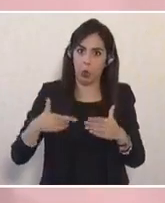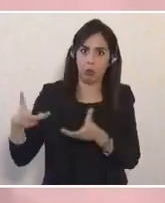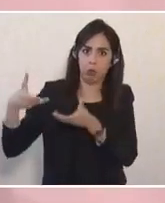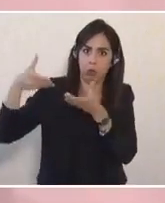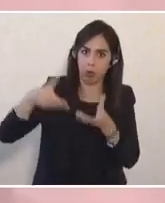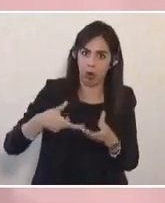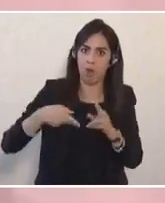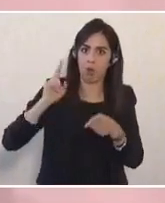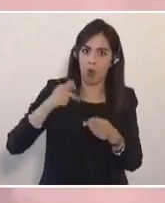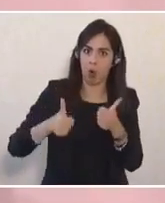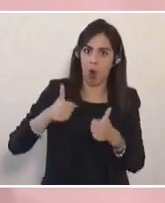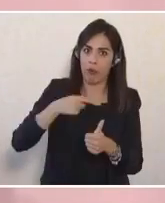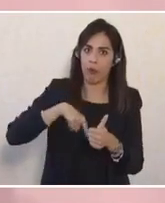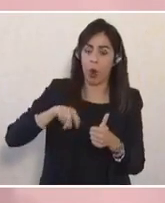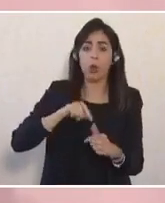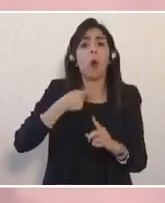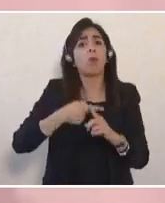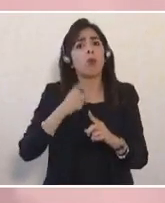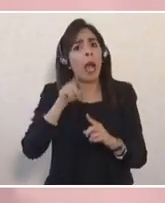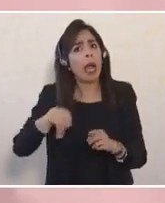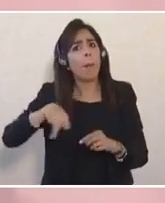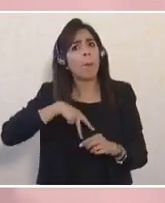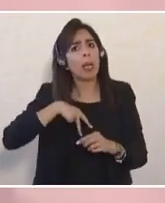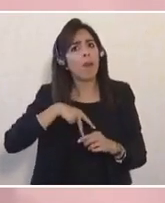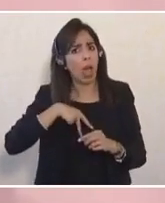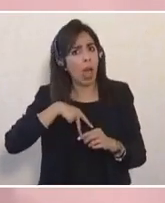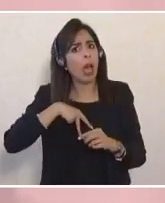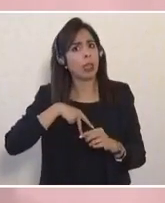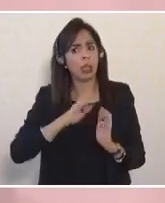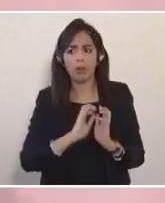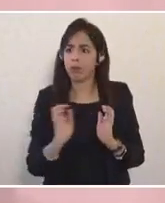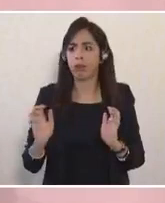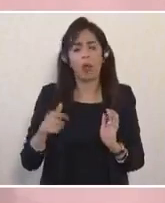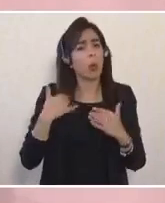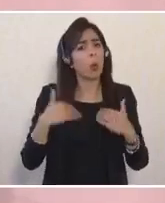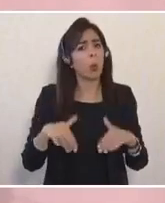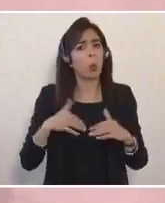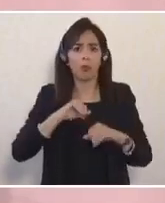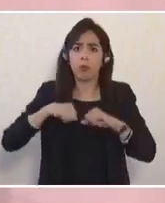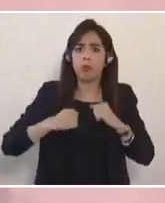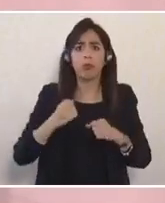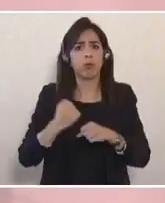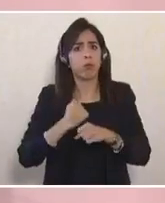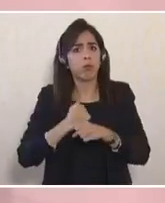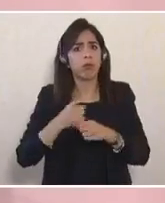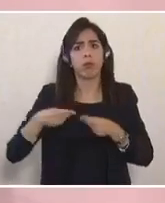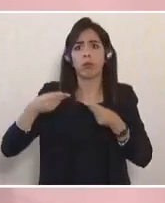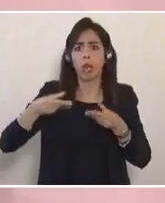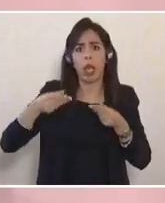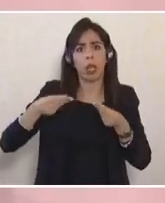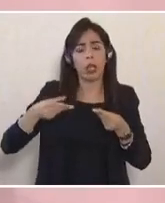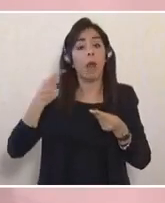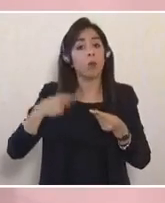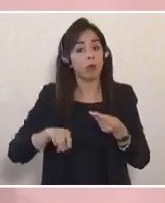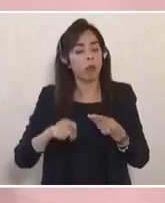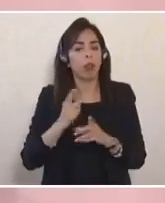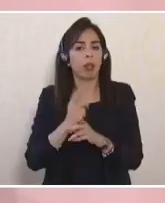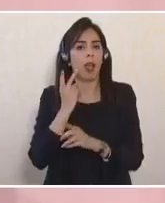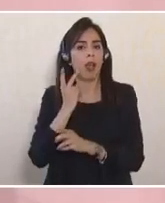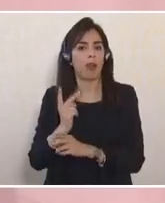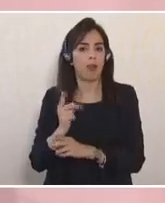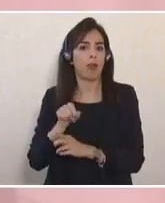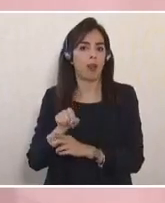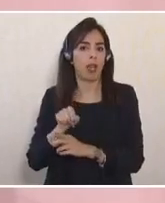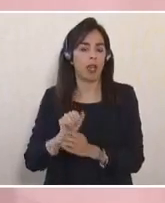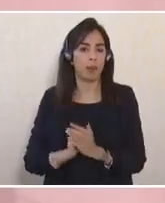or the least important thing. So all this will help not only in the vaccine campaign, during